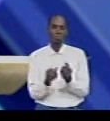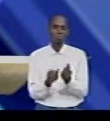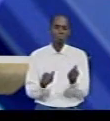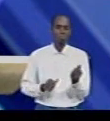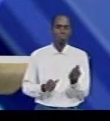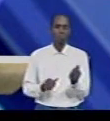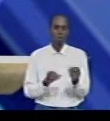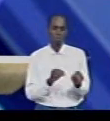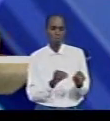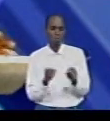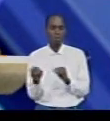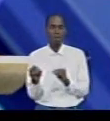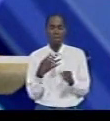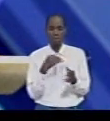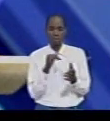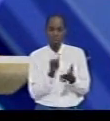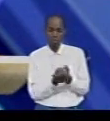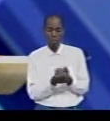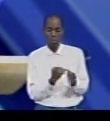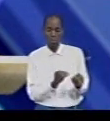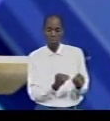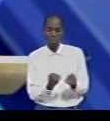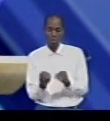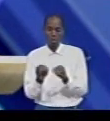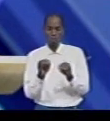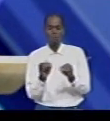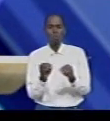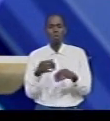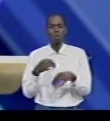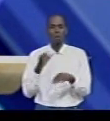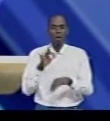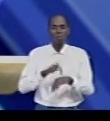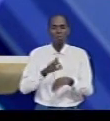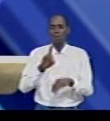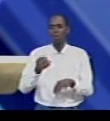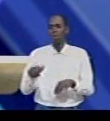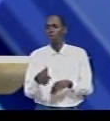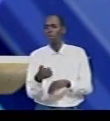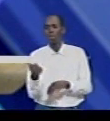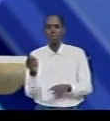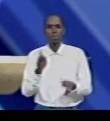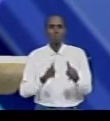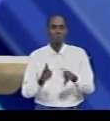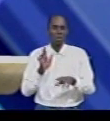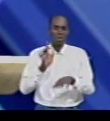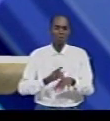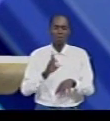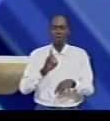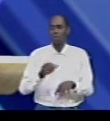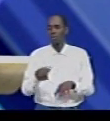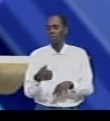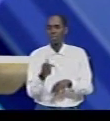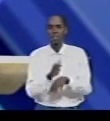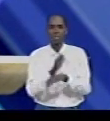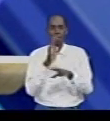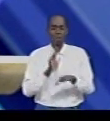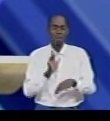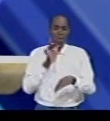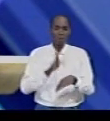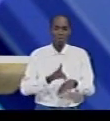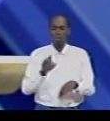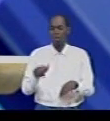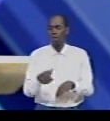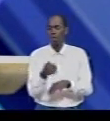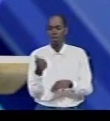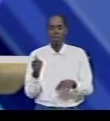his shifting affected other people, other laborers, other leaders, other servants